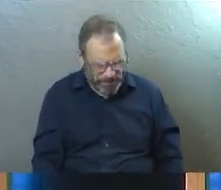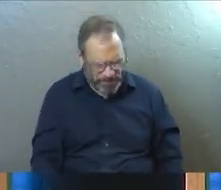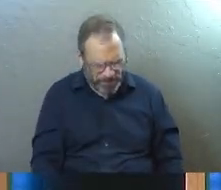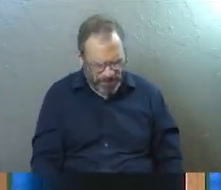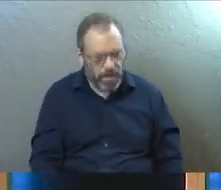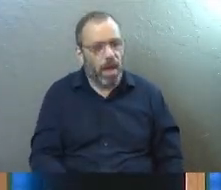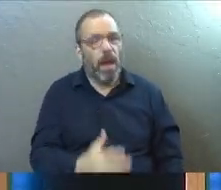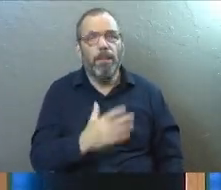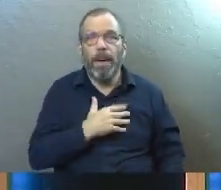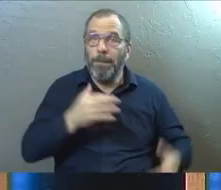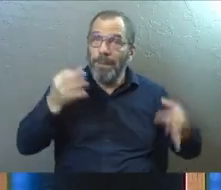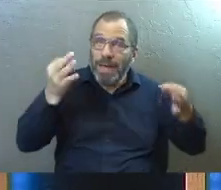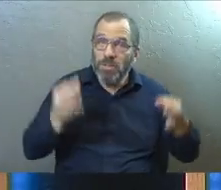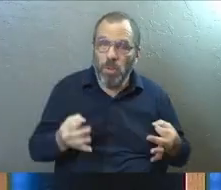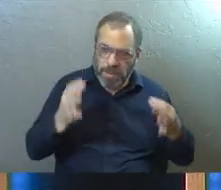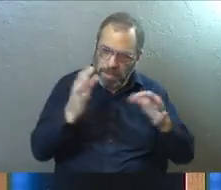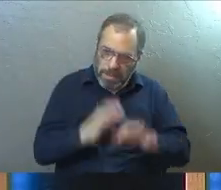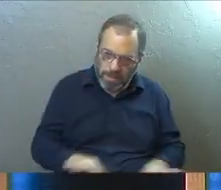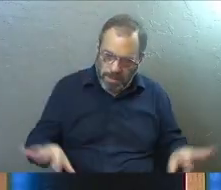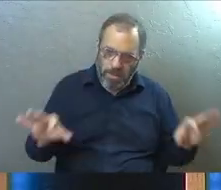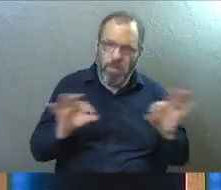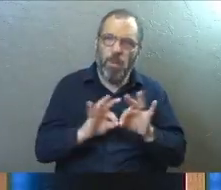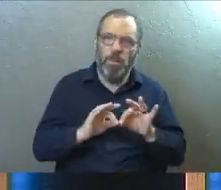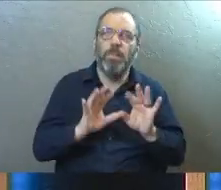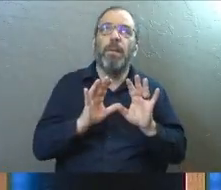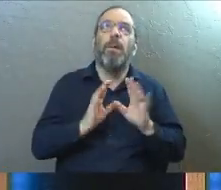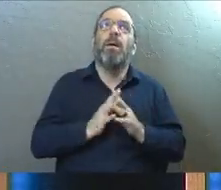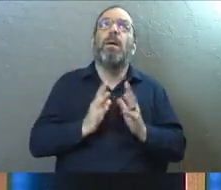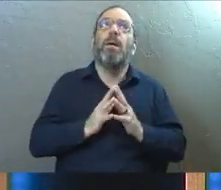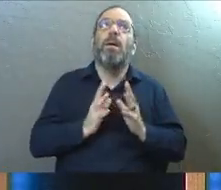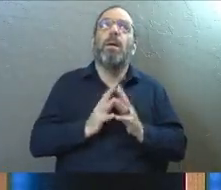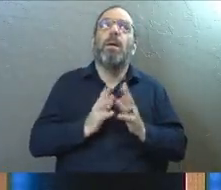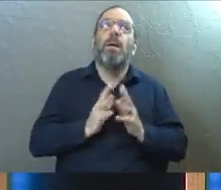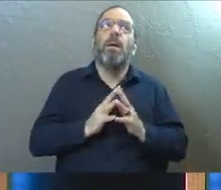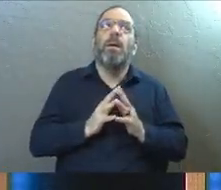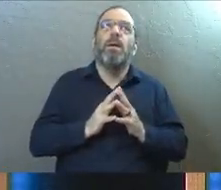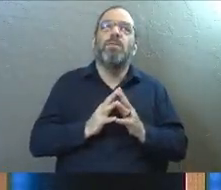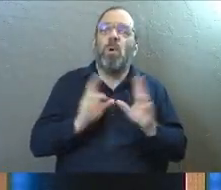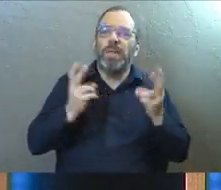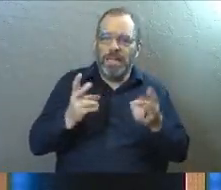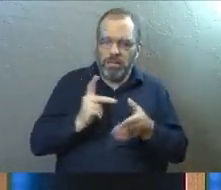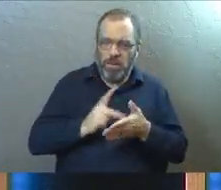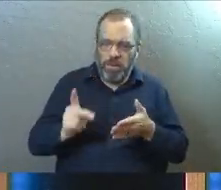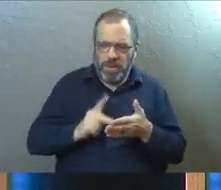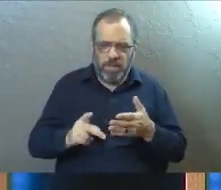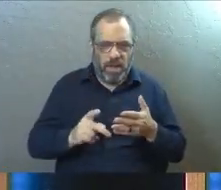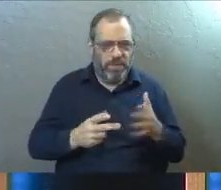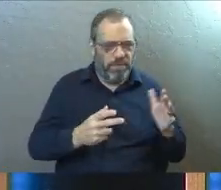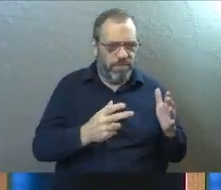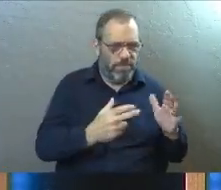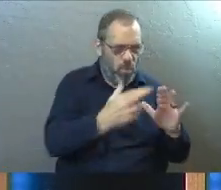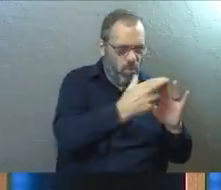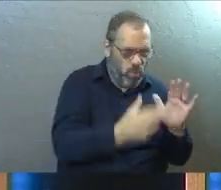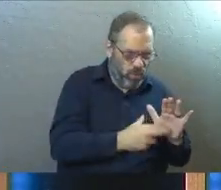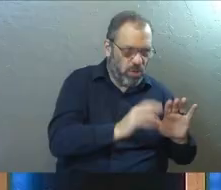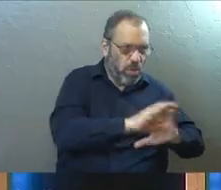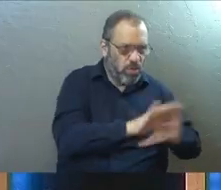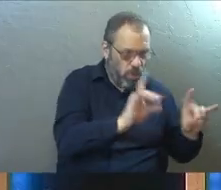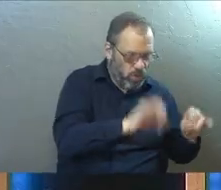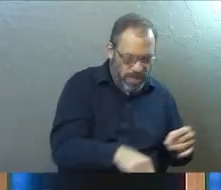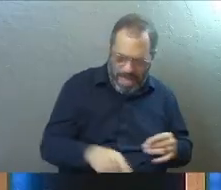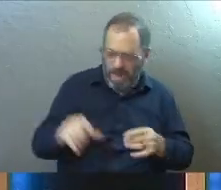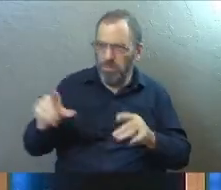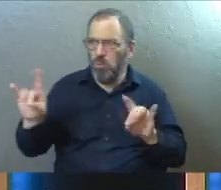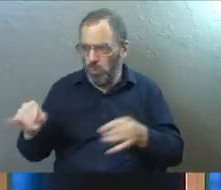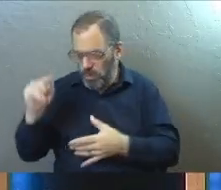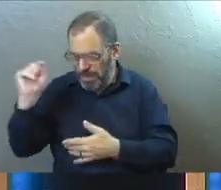important to know that, but my choices matter. So I think the issue here and why Paul brings up the do's and the don'ts to a body of believers, people who know